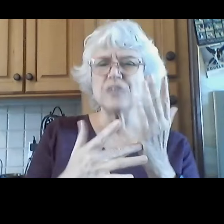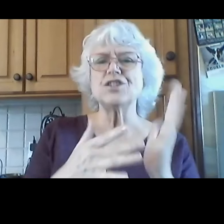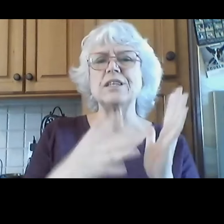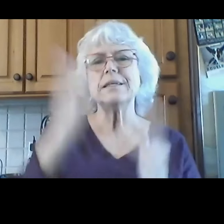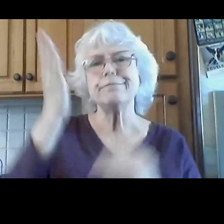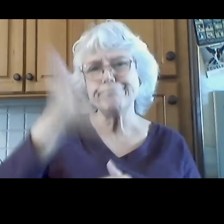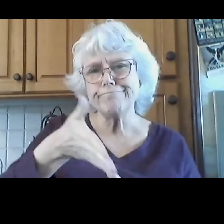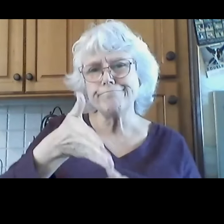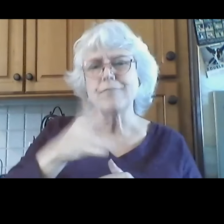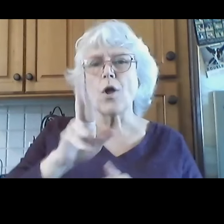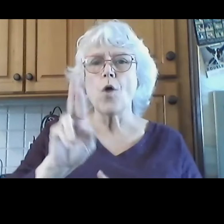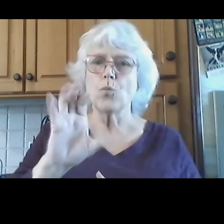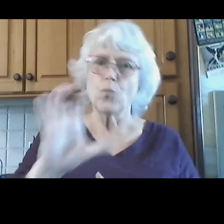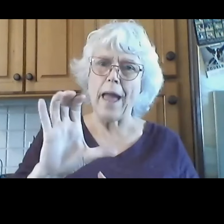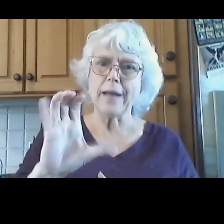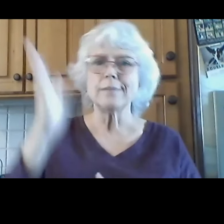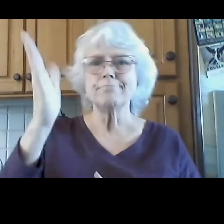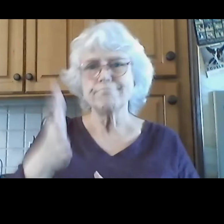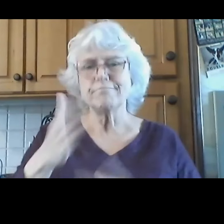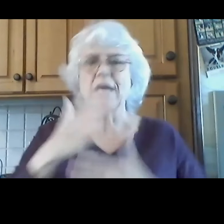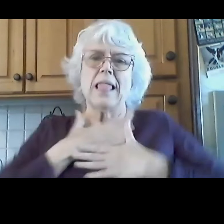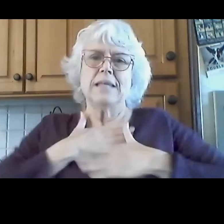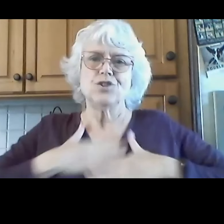So go ahead Brittany whenever you're ready.